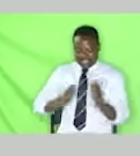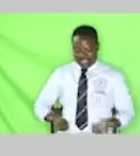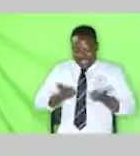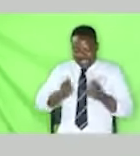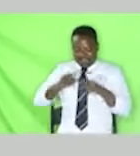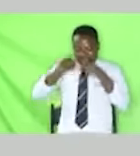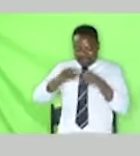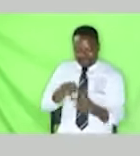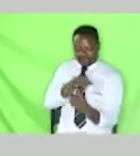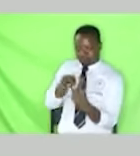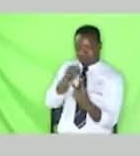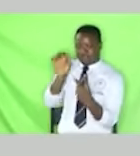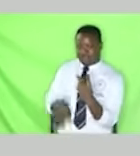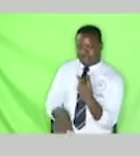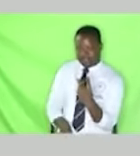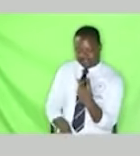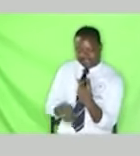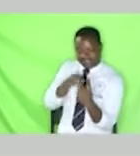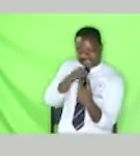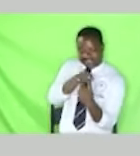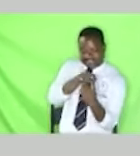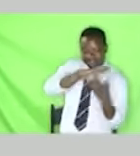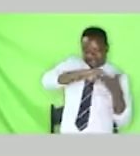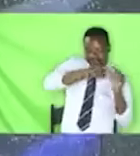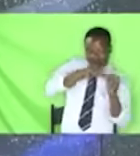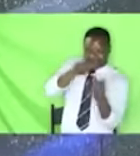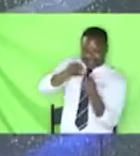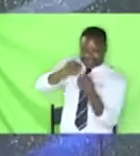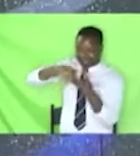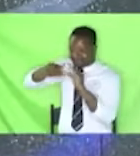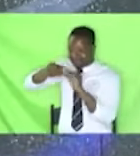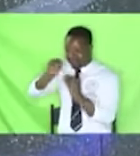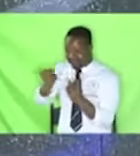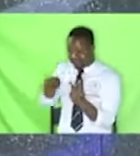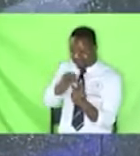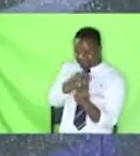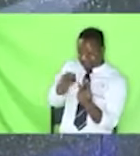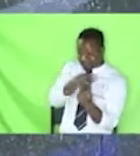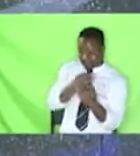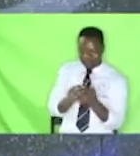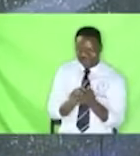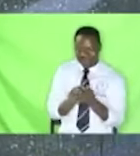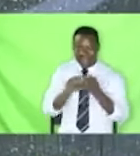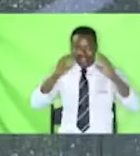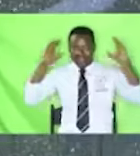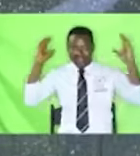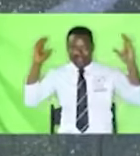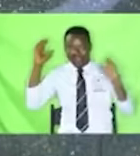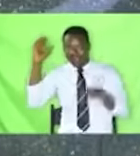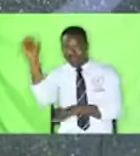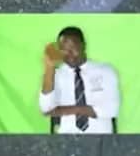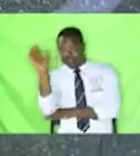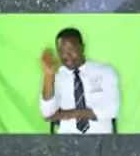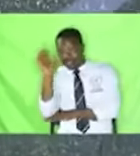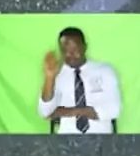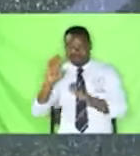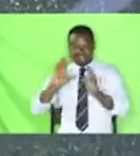These two events, Christmas and Easter, ought to be